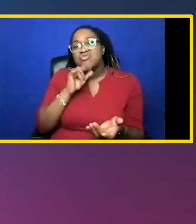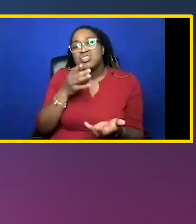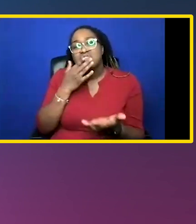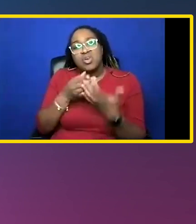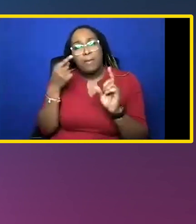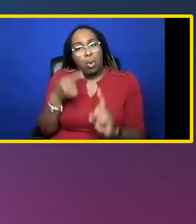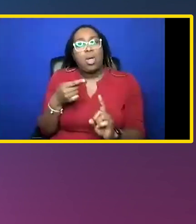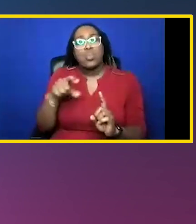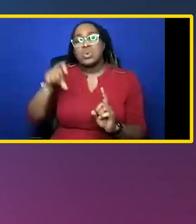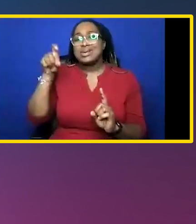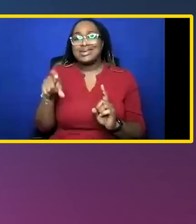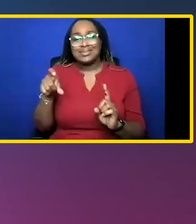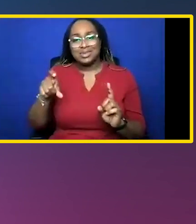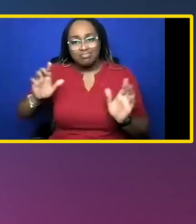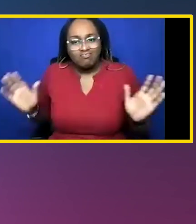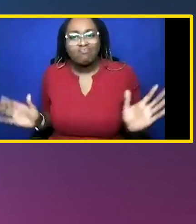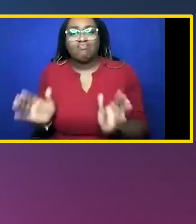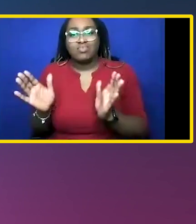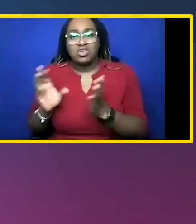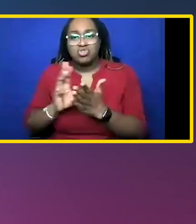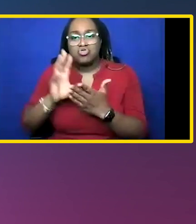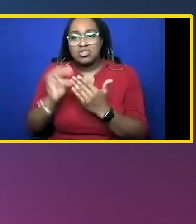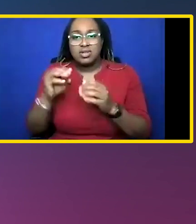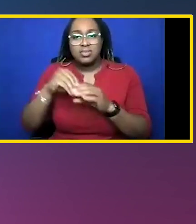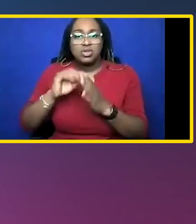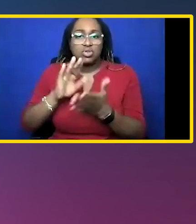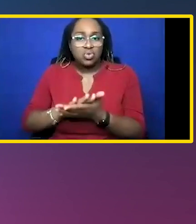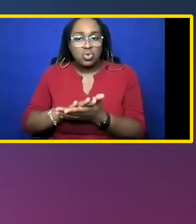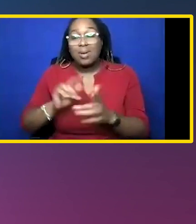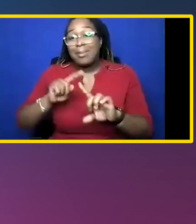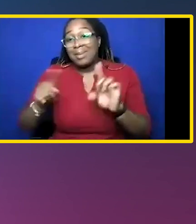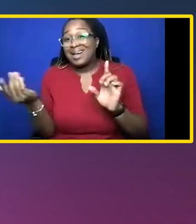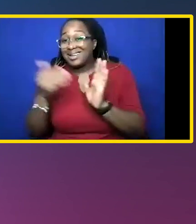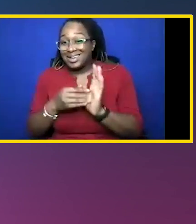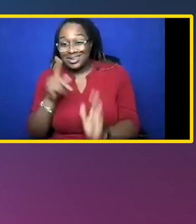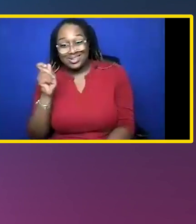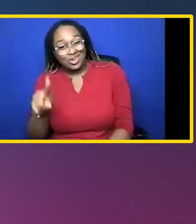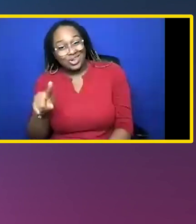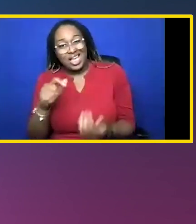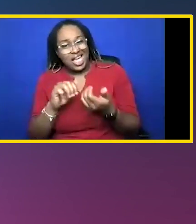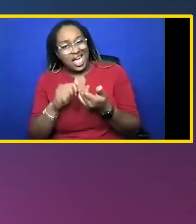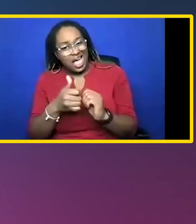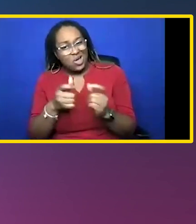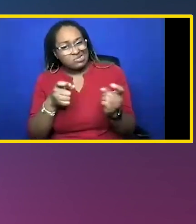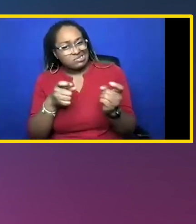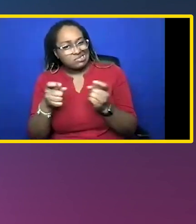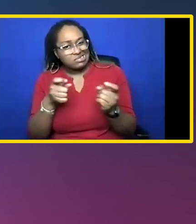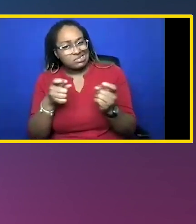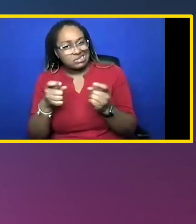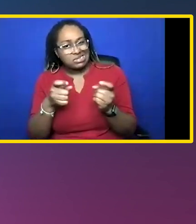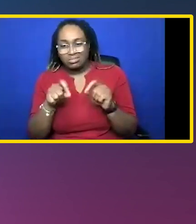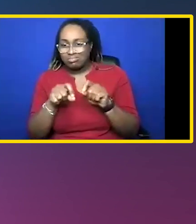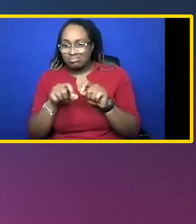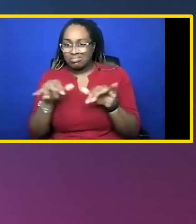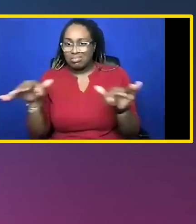is that we need to be pushing for that curriculum in schools. But again, that question of how is it going to be managed across the country